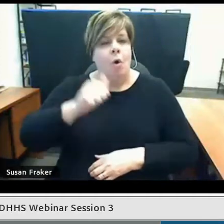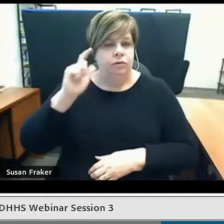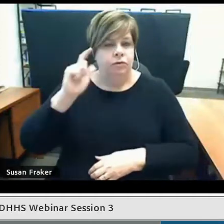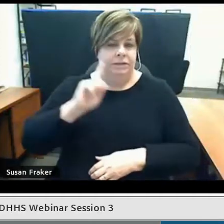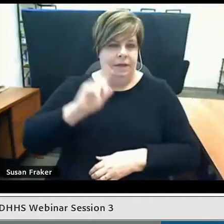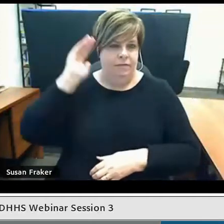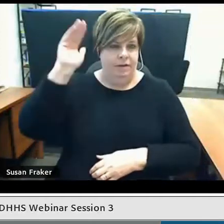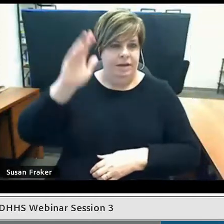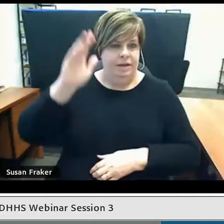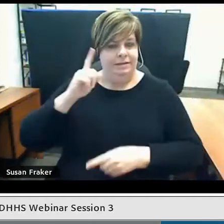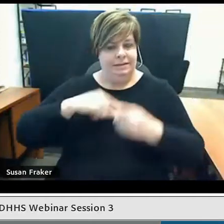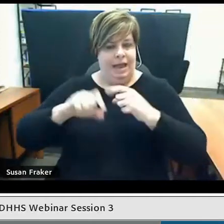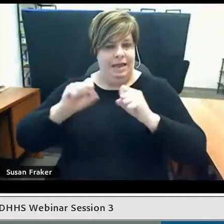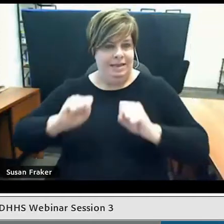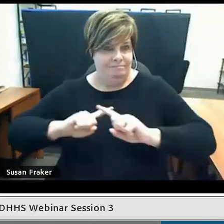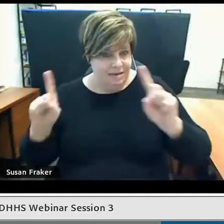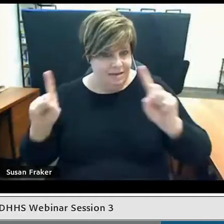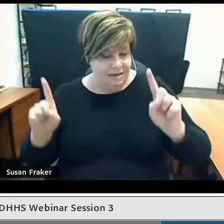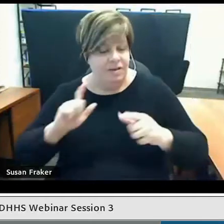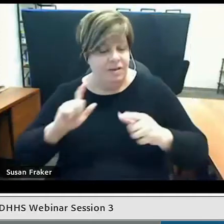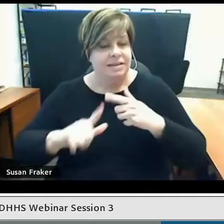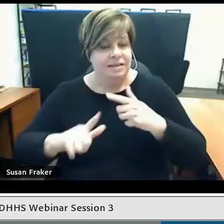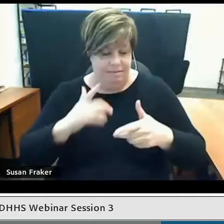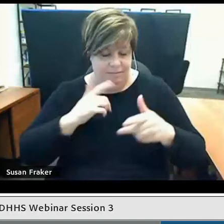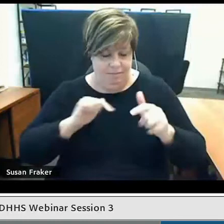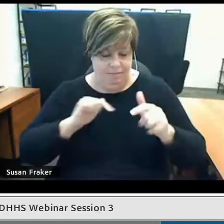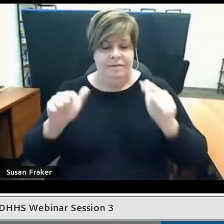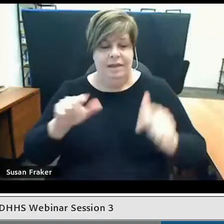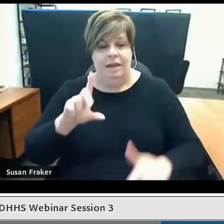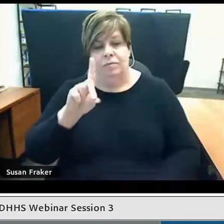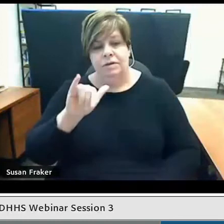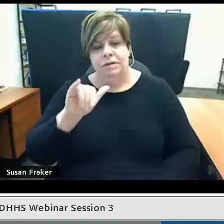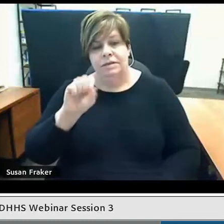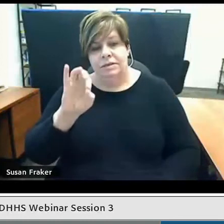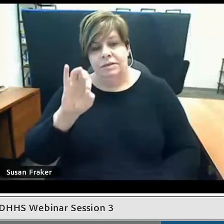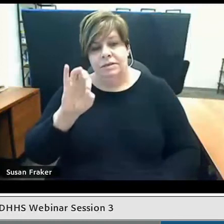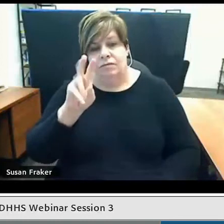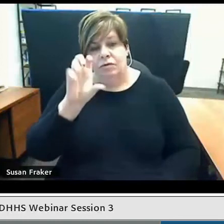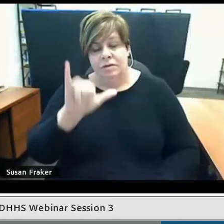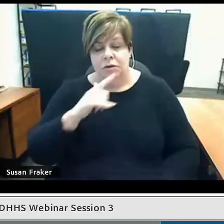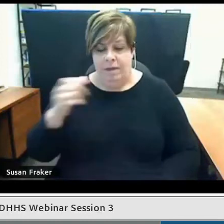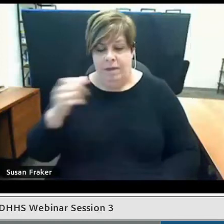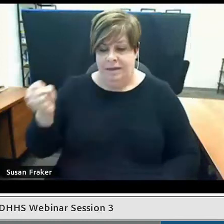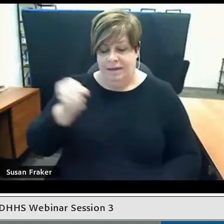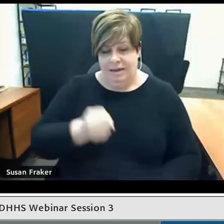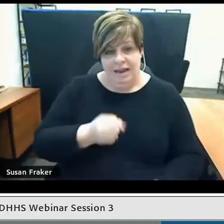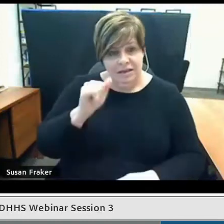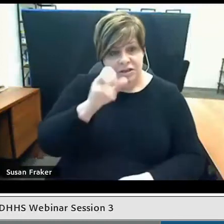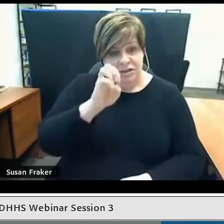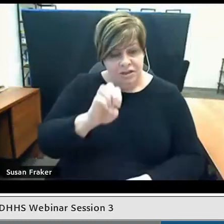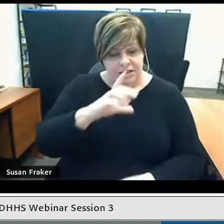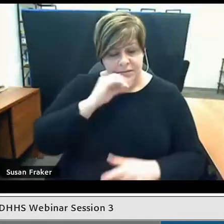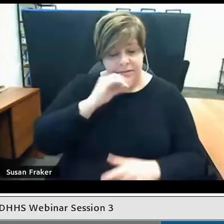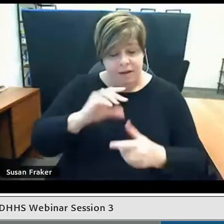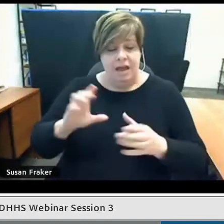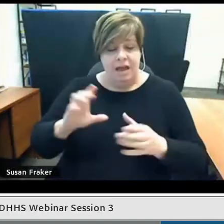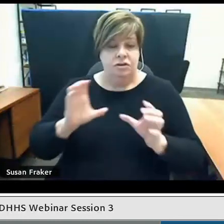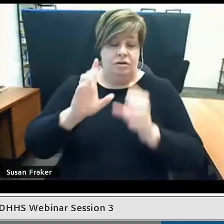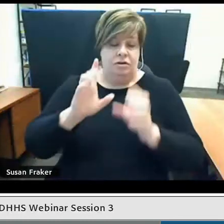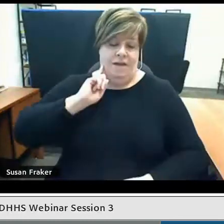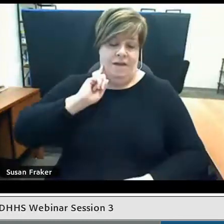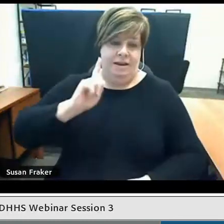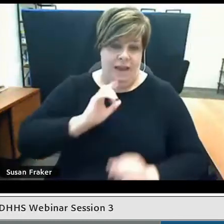and some people do have language disfluency. Then you may need to bring in like Jesse mentioned, a certified deaf